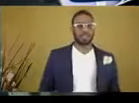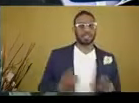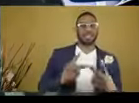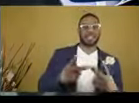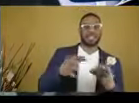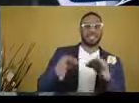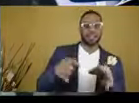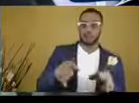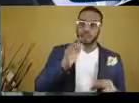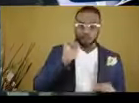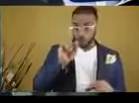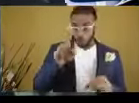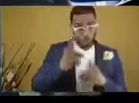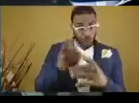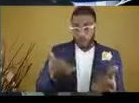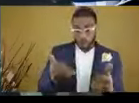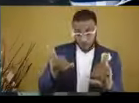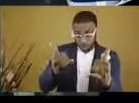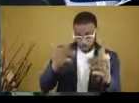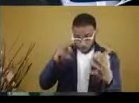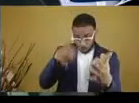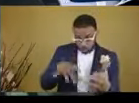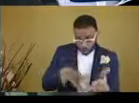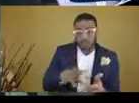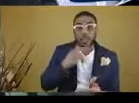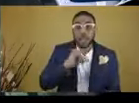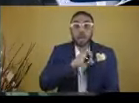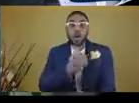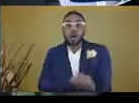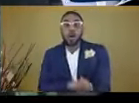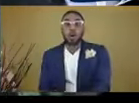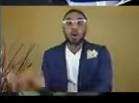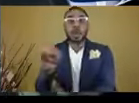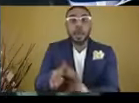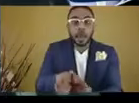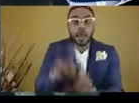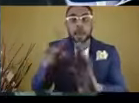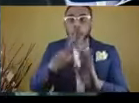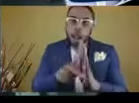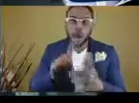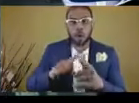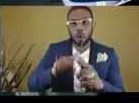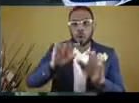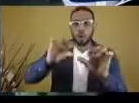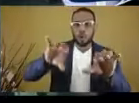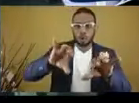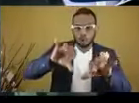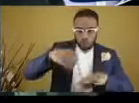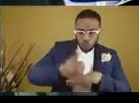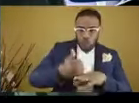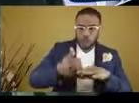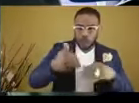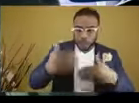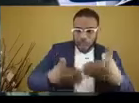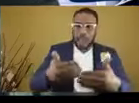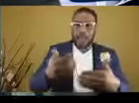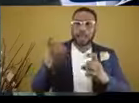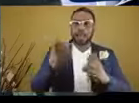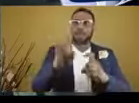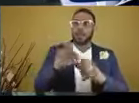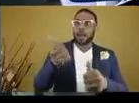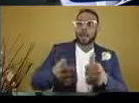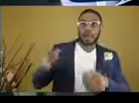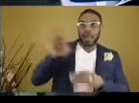definition, if you go to it right now, it says the authority to carry out a policy or course of action regarded as given by an electorate